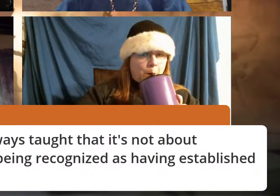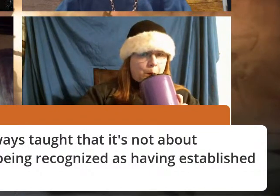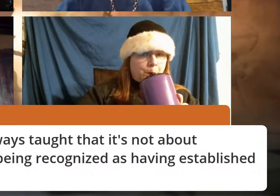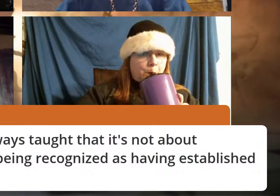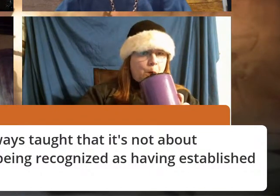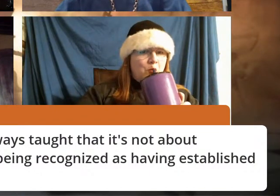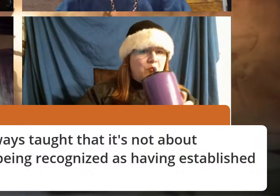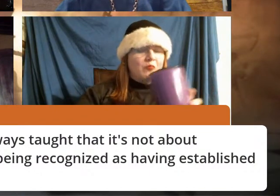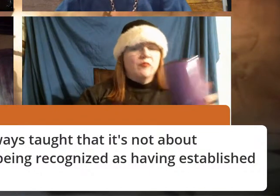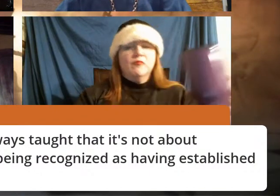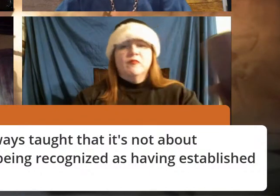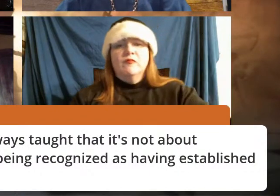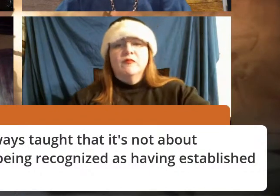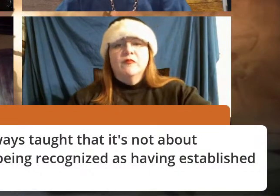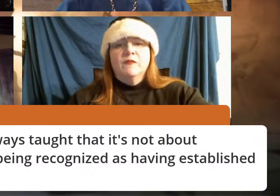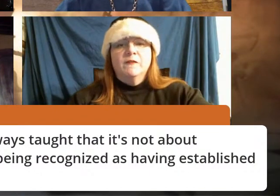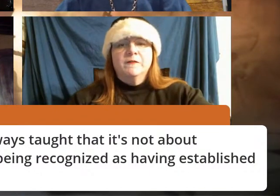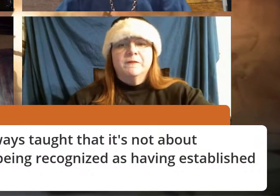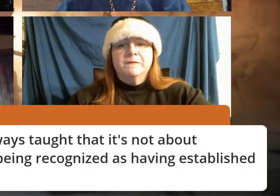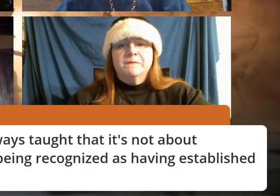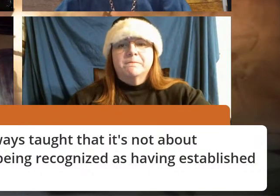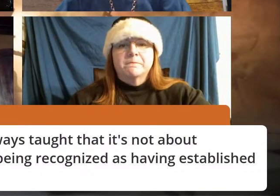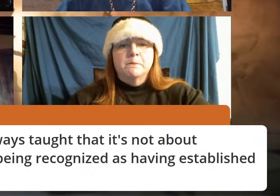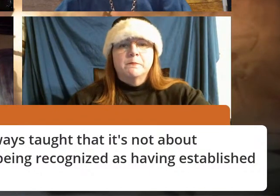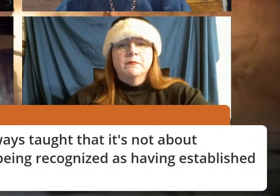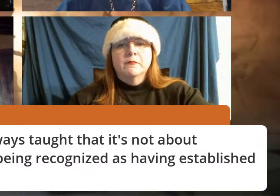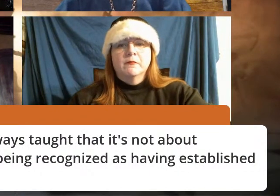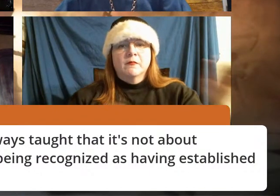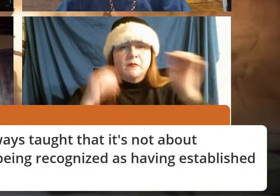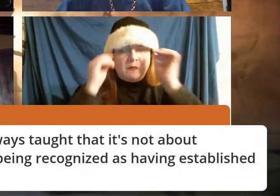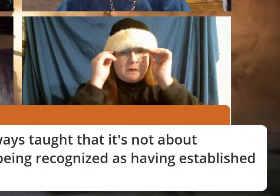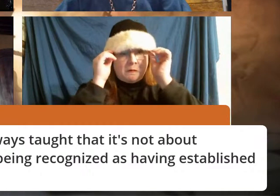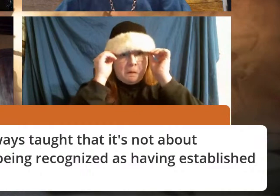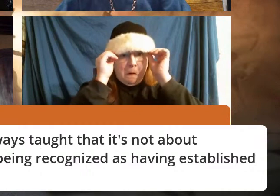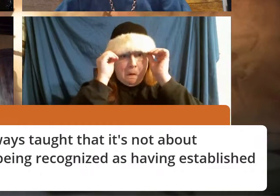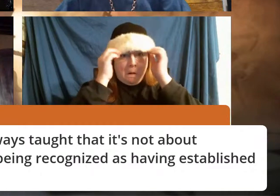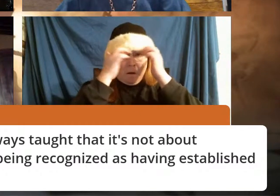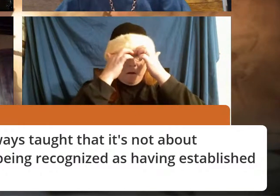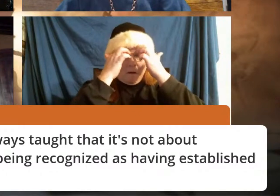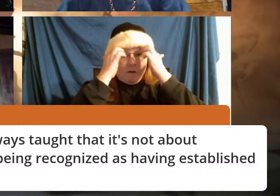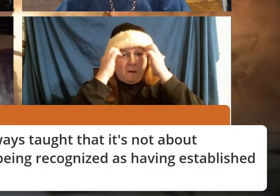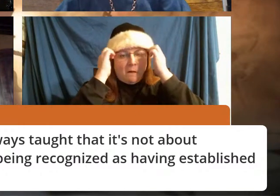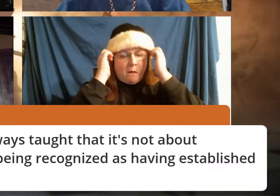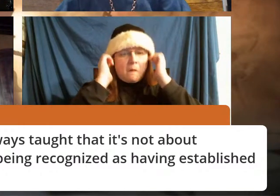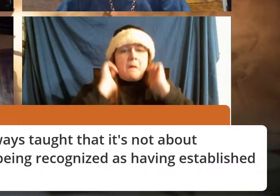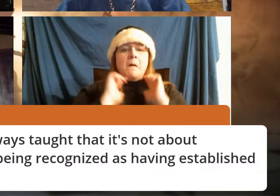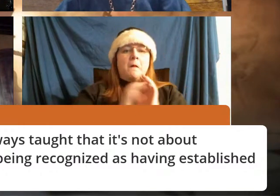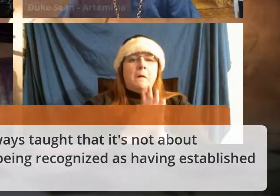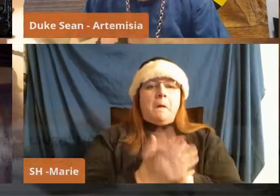it's not about becoming a peer. It's being recognized as having established yourself as one.